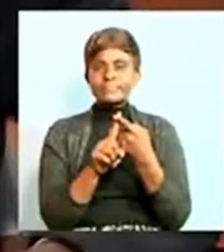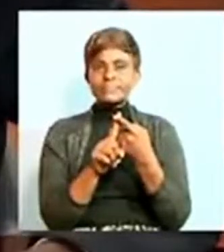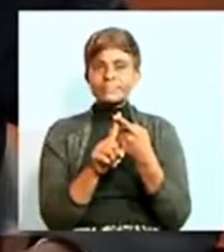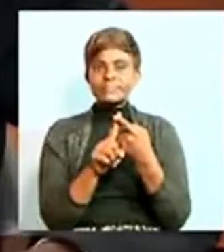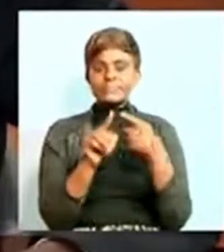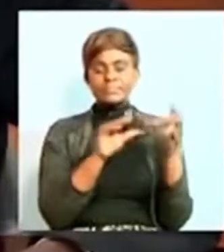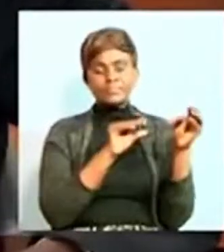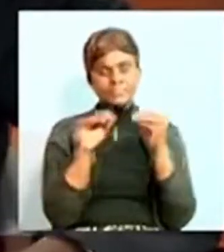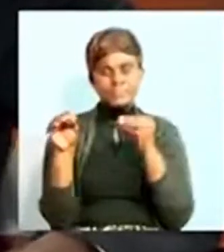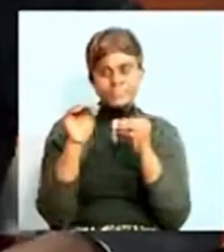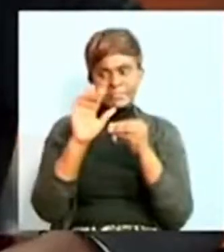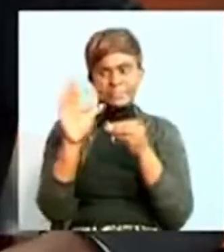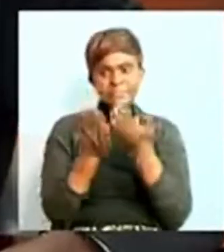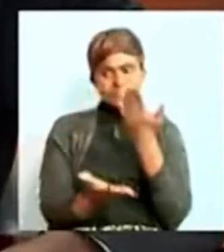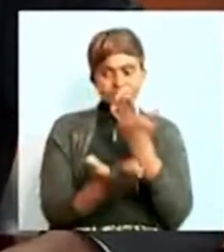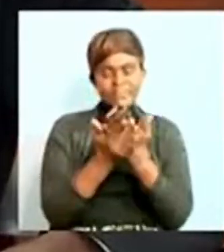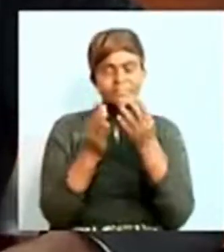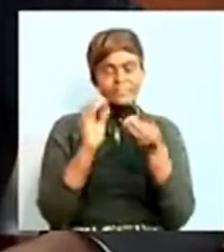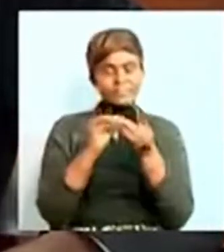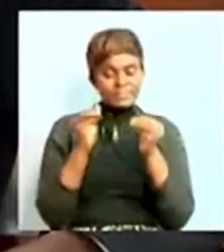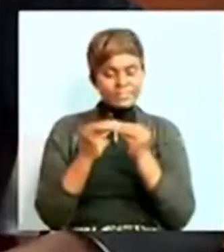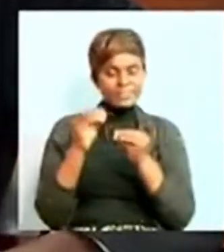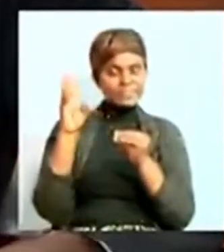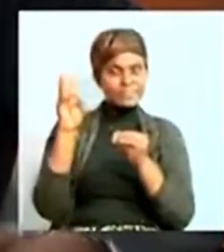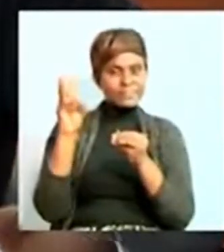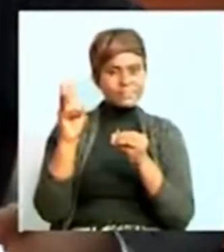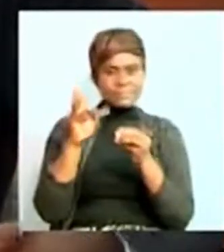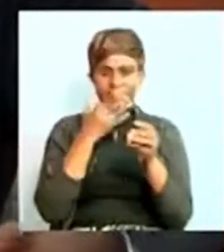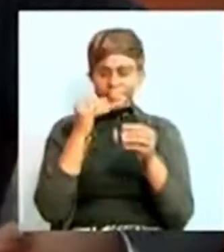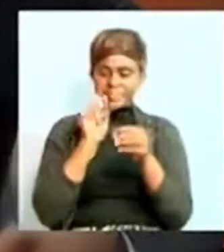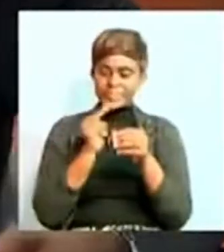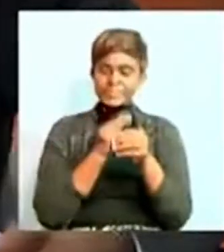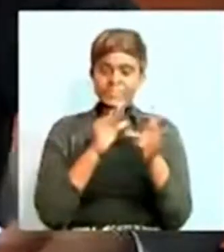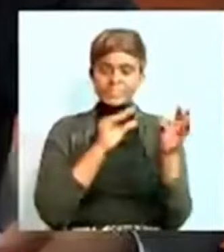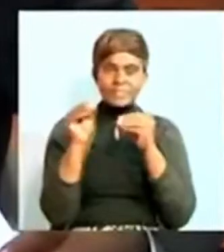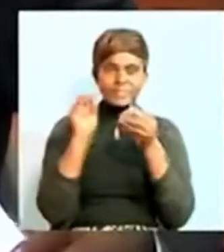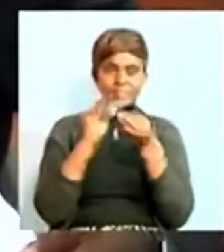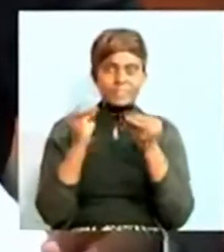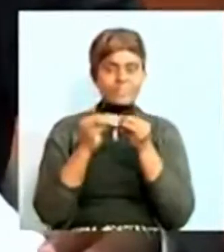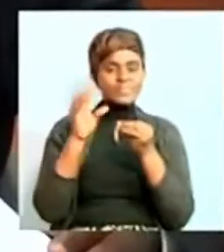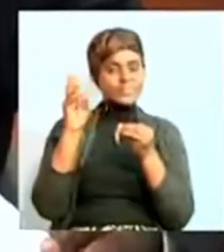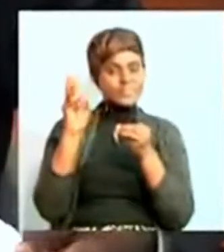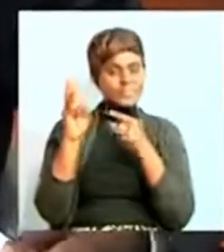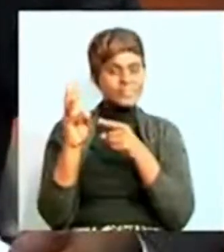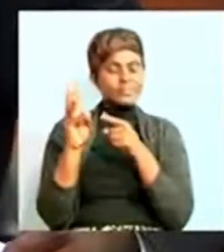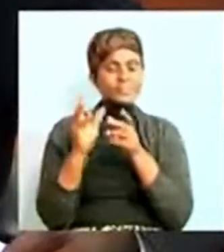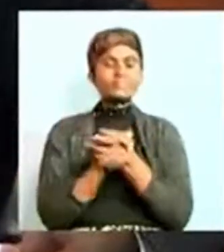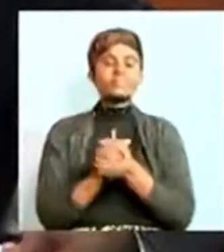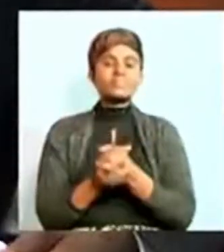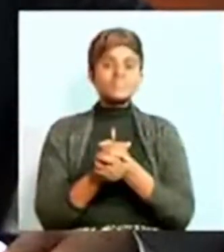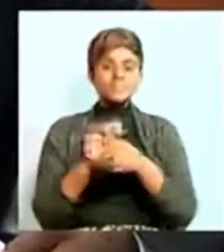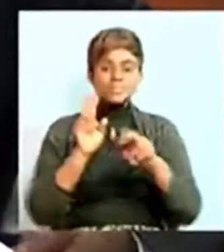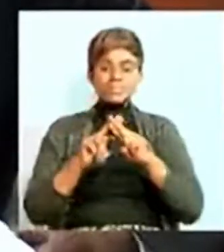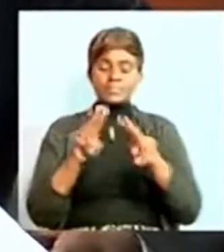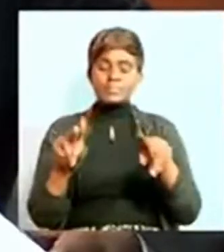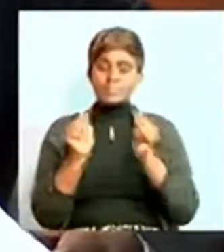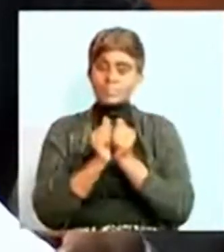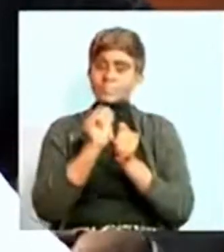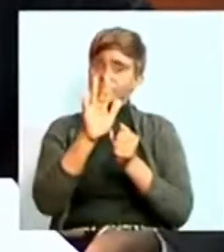Go to your appendix 6. Let's go to appendix 6. Chair, with